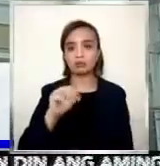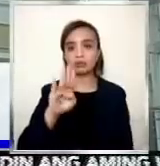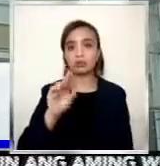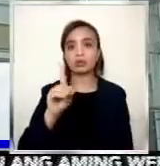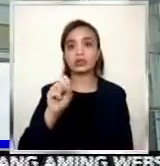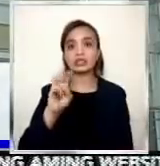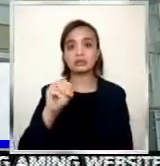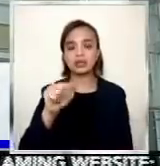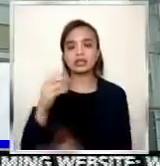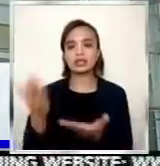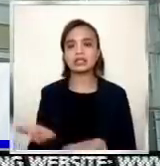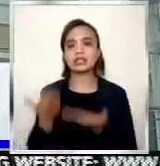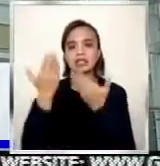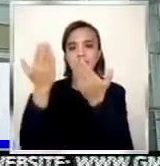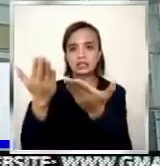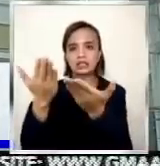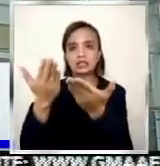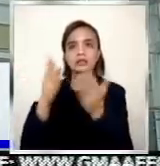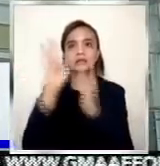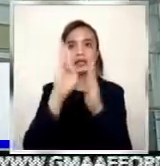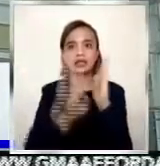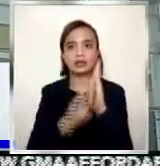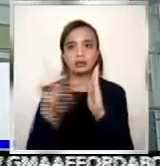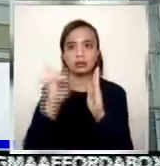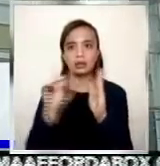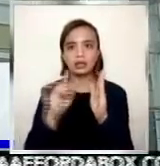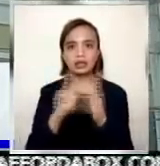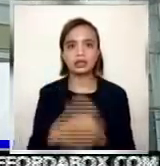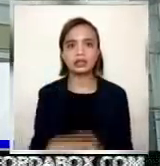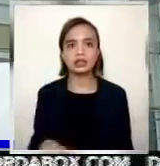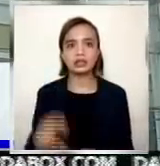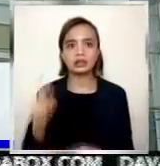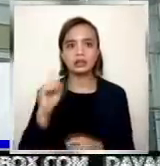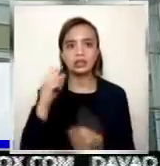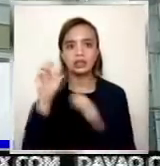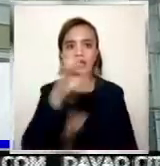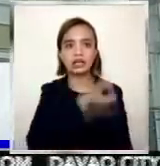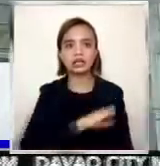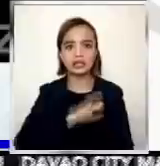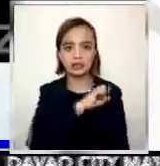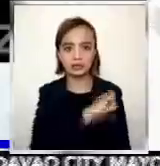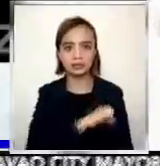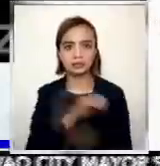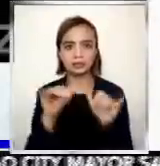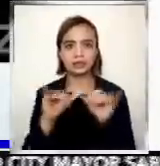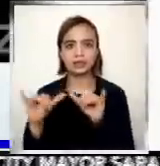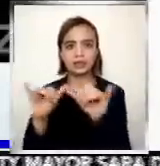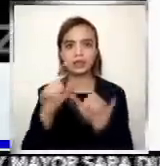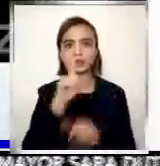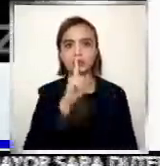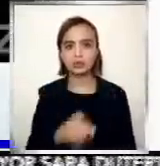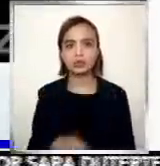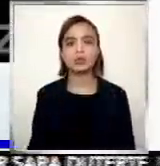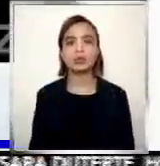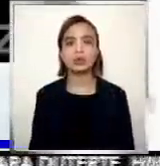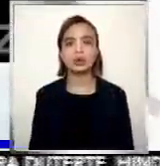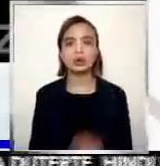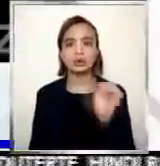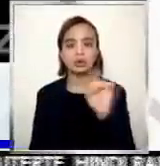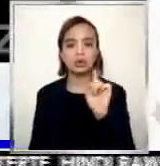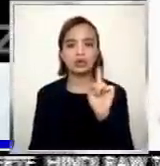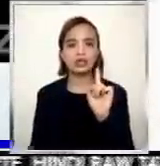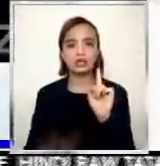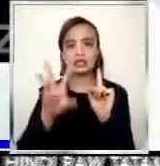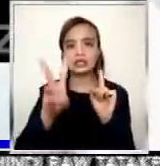RA 6713 o ang Code of Conduct and Ethical Standards. The provisions of 6713 is